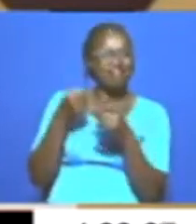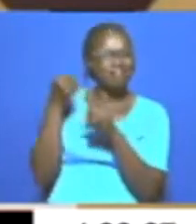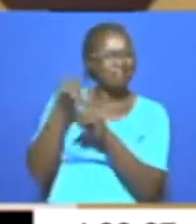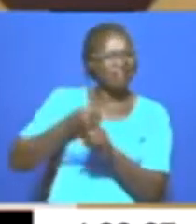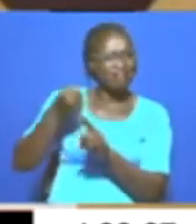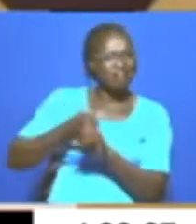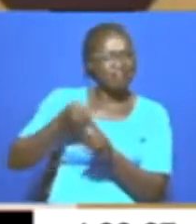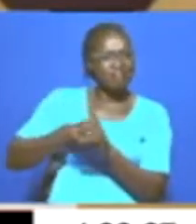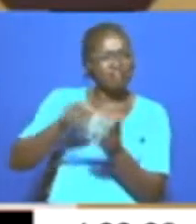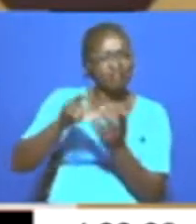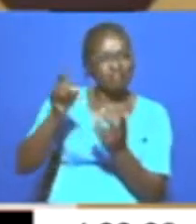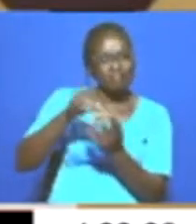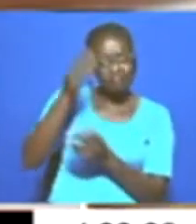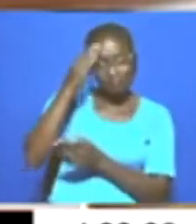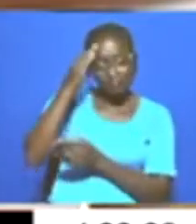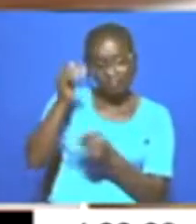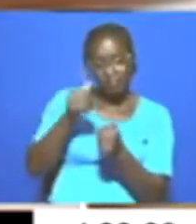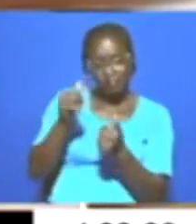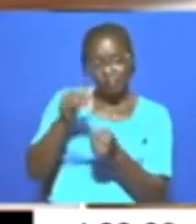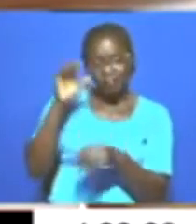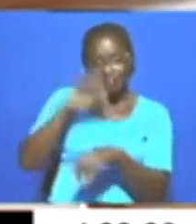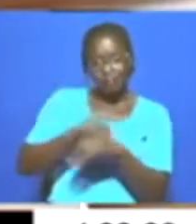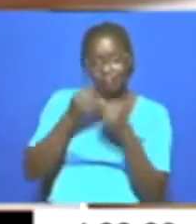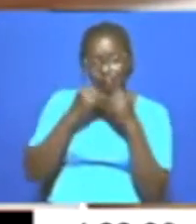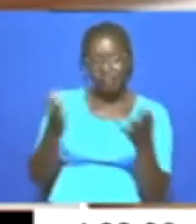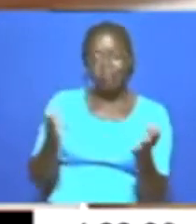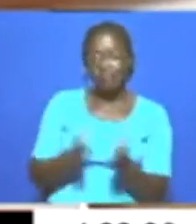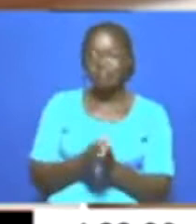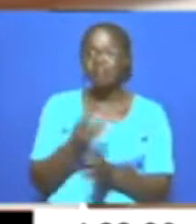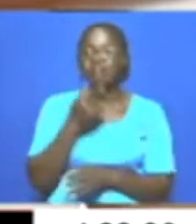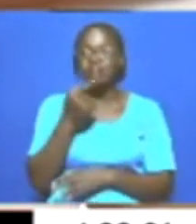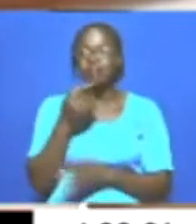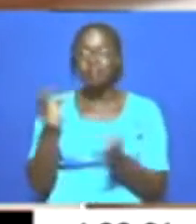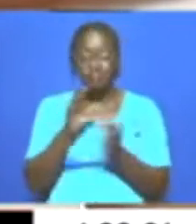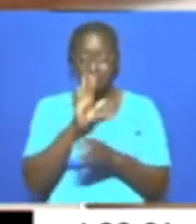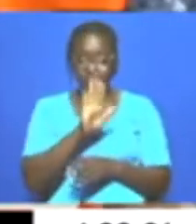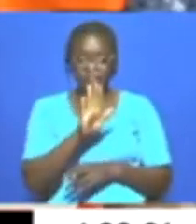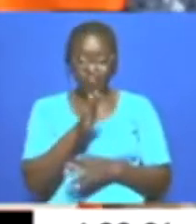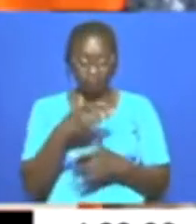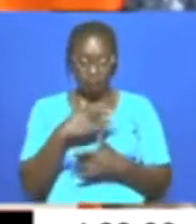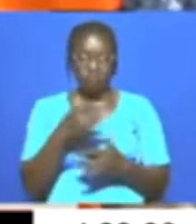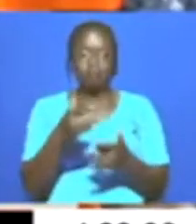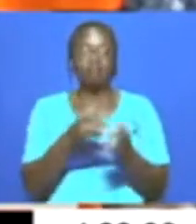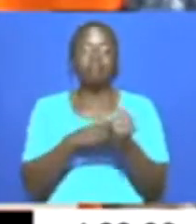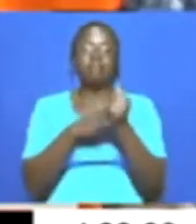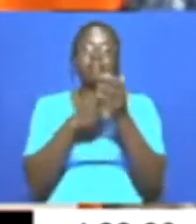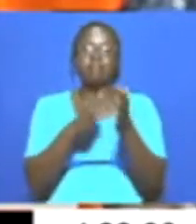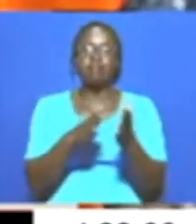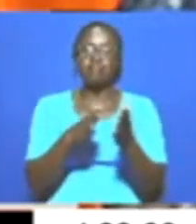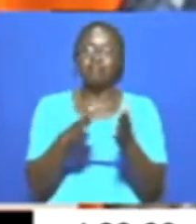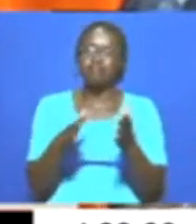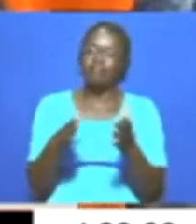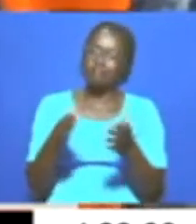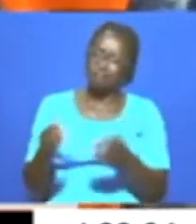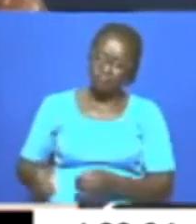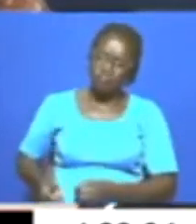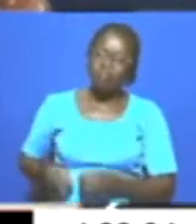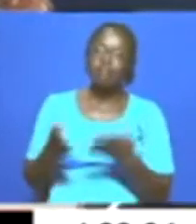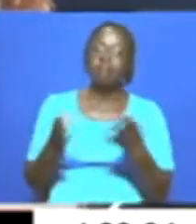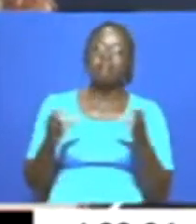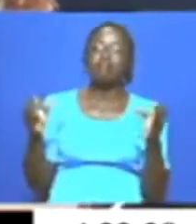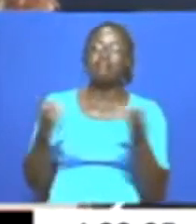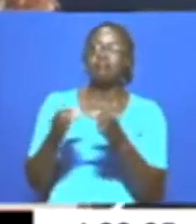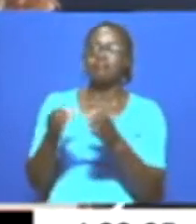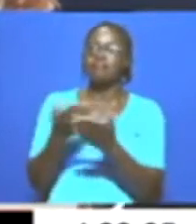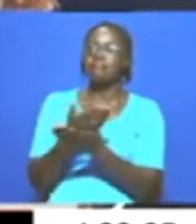yenye unajua hutapata. Shanga noted that his party is interested in leaders who are philanthropic to the community, as these